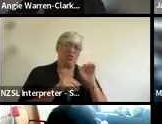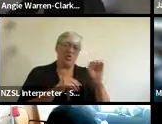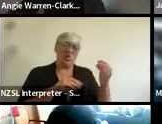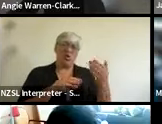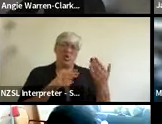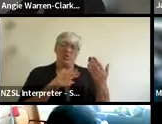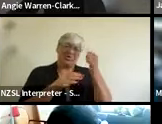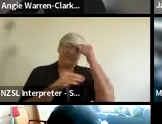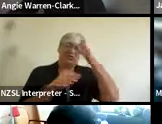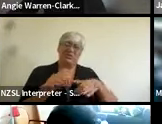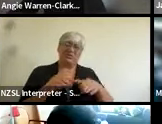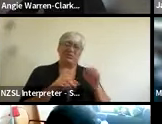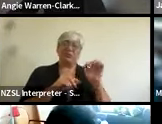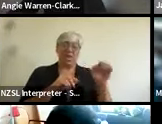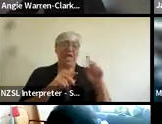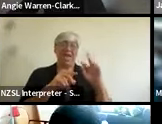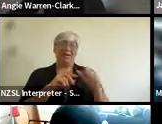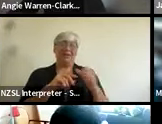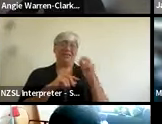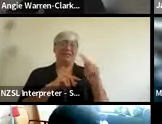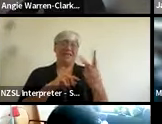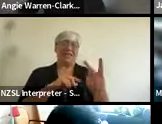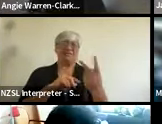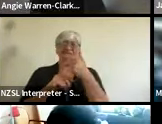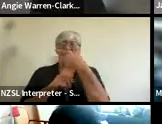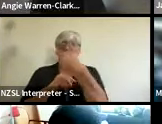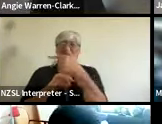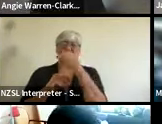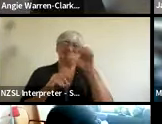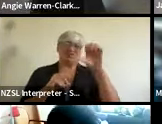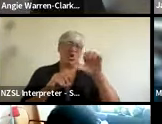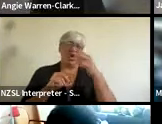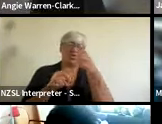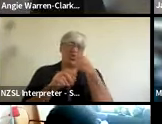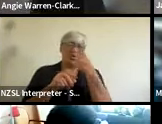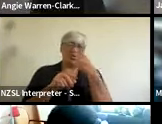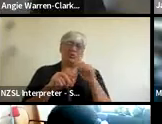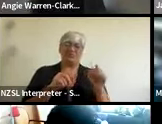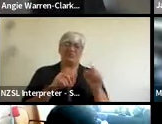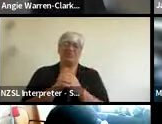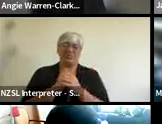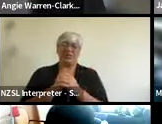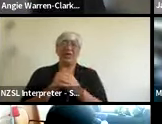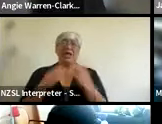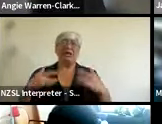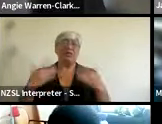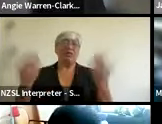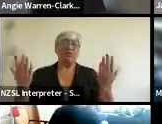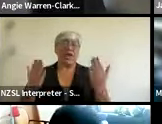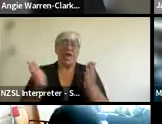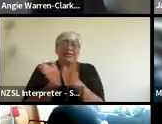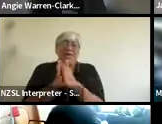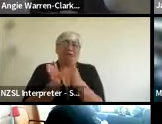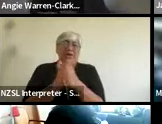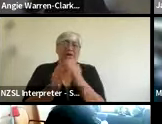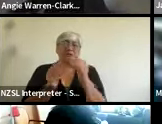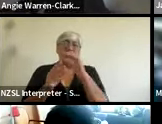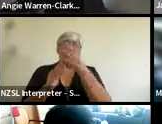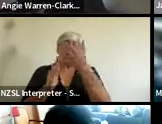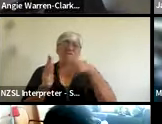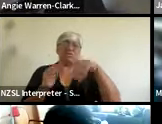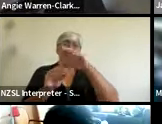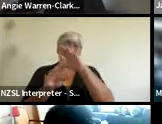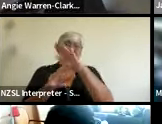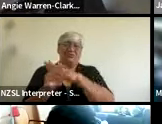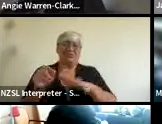A mother has a son aged 8 or 9, years old, living in the Napier Hawke's Bay area. The